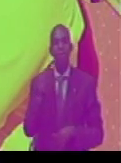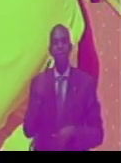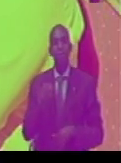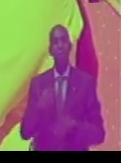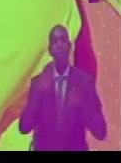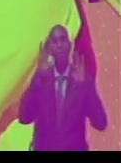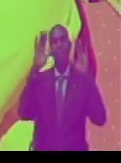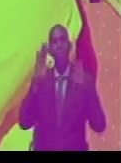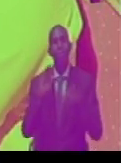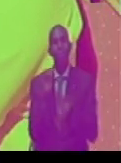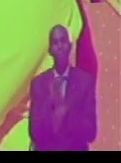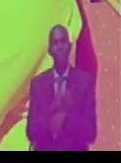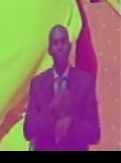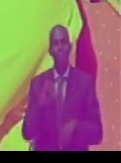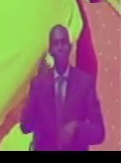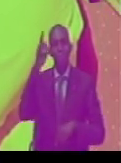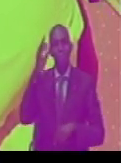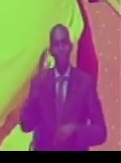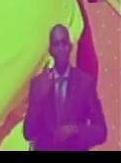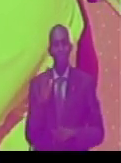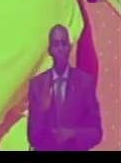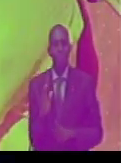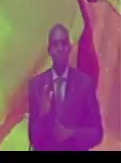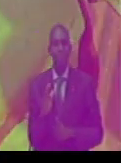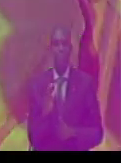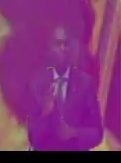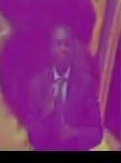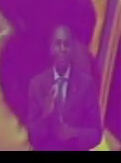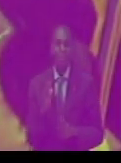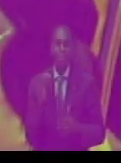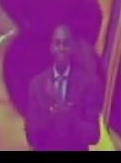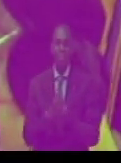glorify the law with your testimony